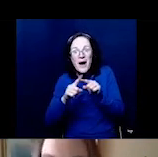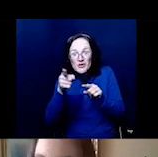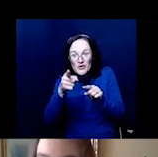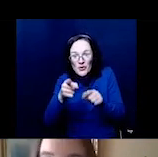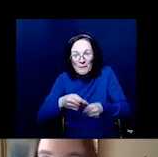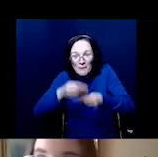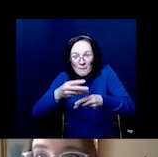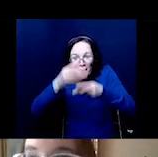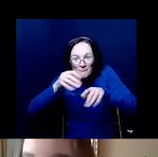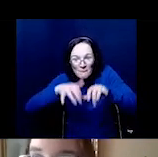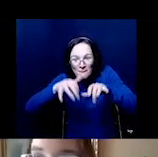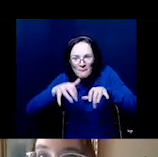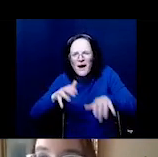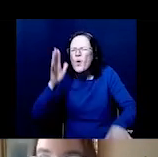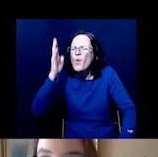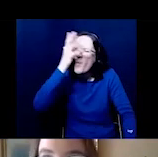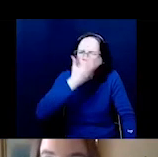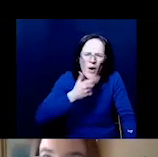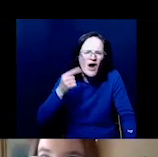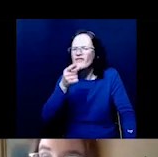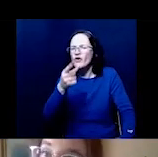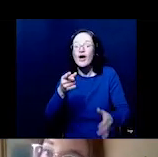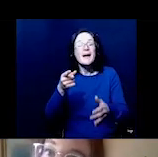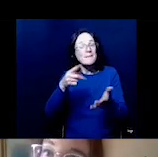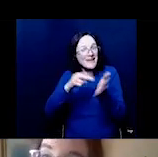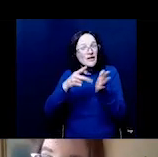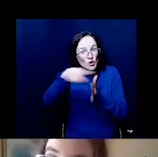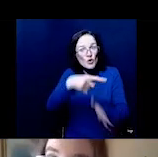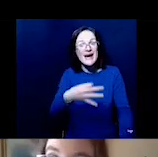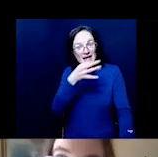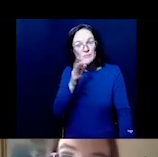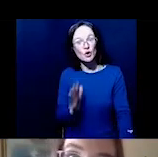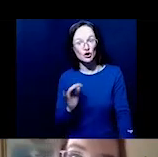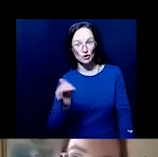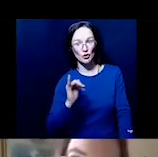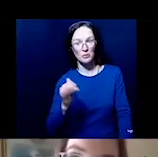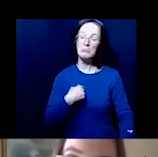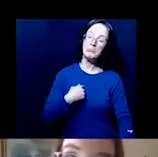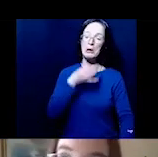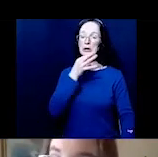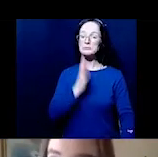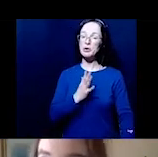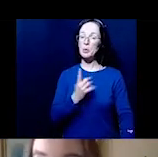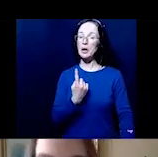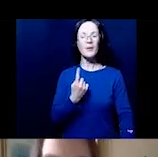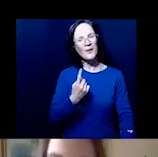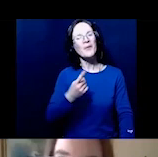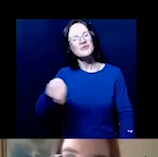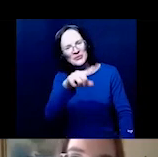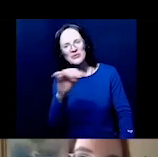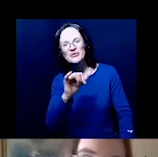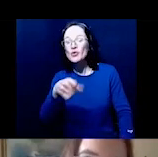the expert giving you all the info. You guys are the experts also because you all lived through this also. So I love it. I love